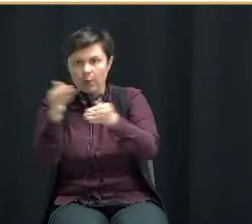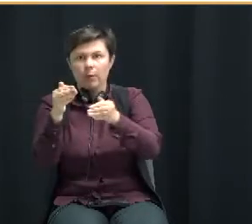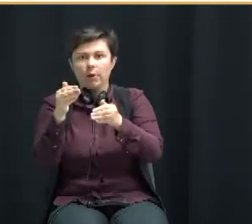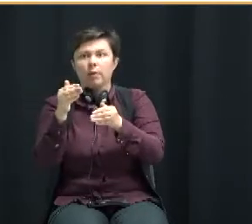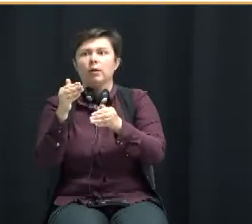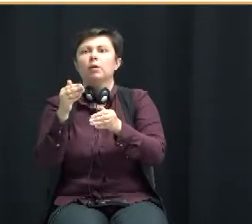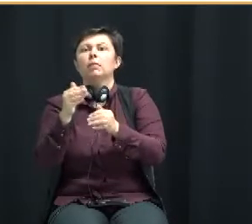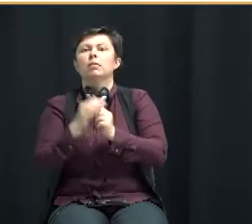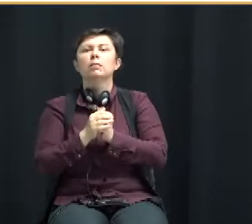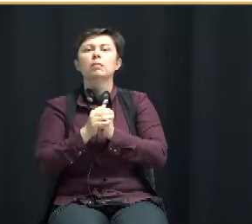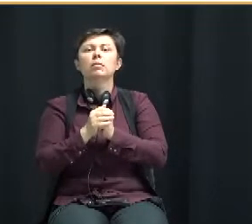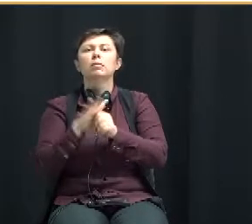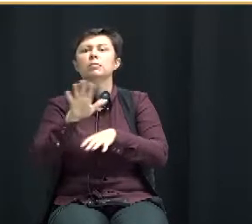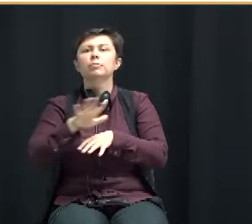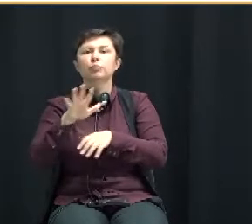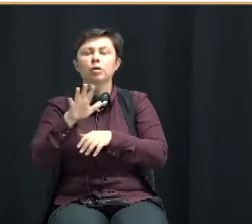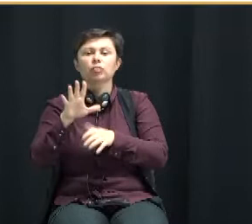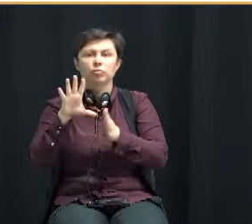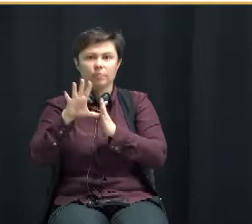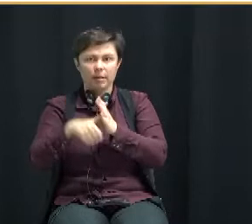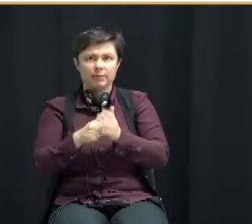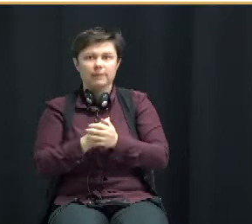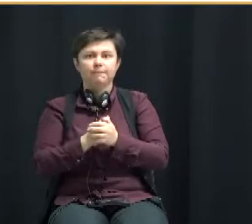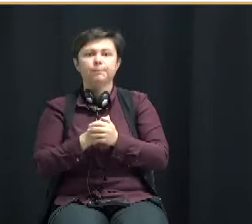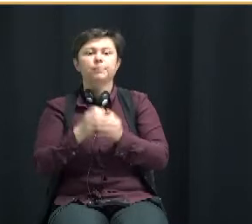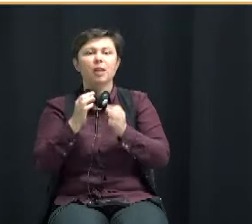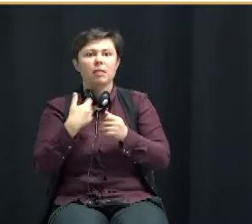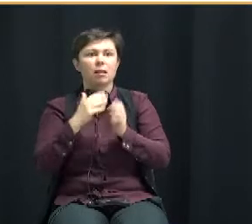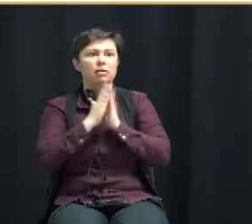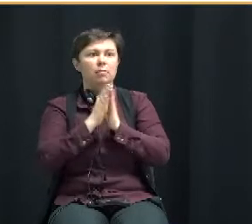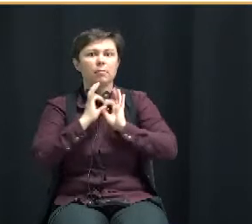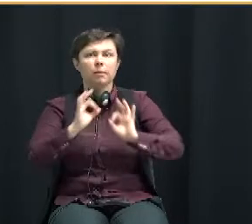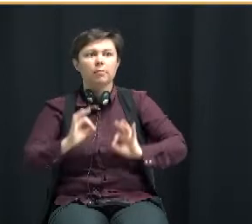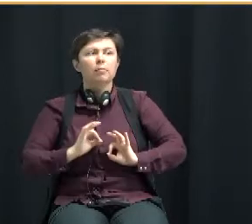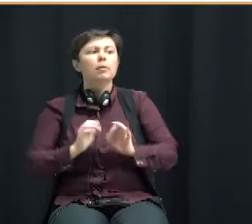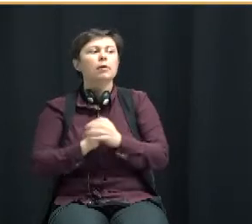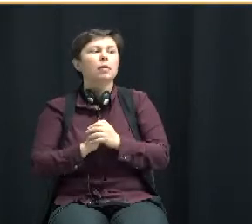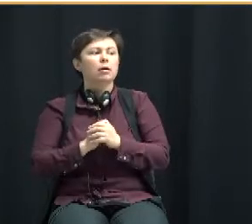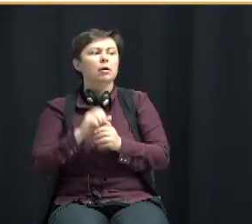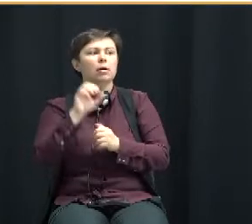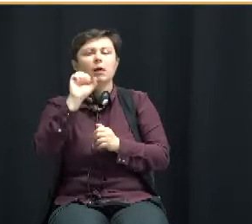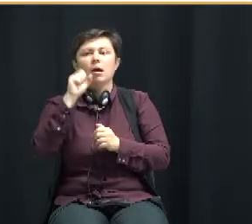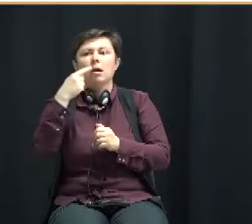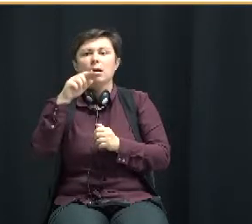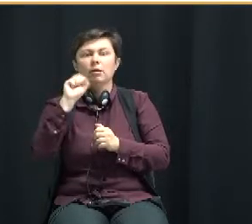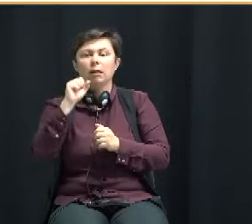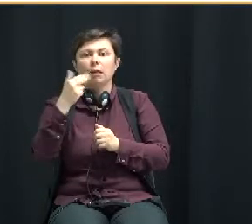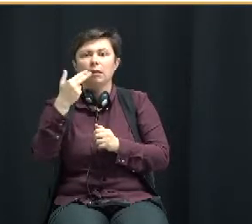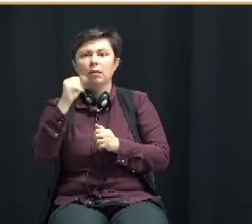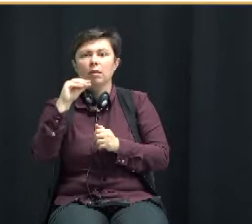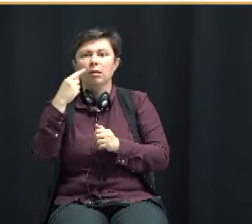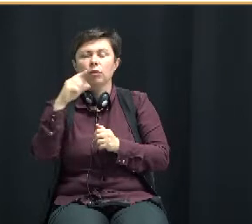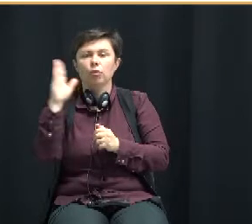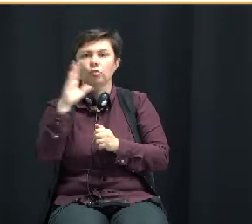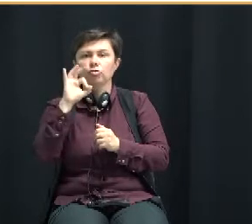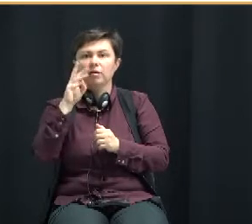with autistic spectrum and how they deal in urban space. Now I would like to ask Ms. Ada